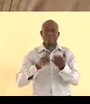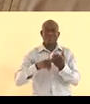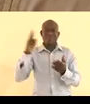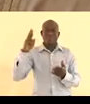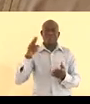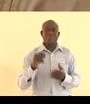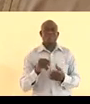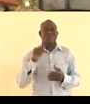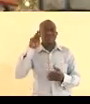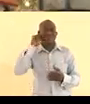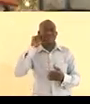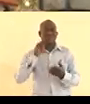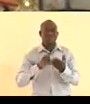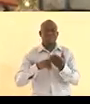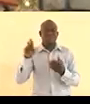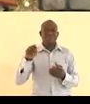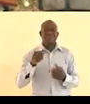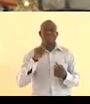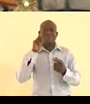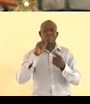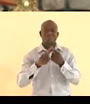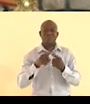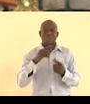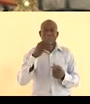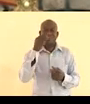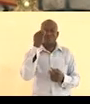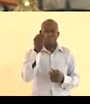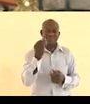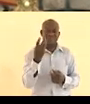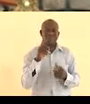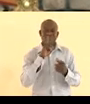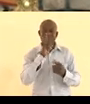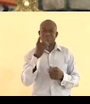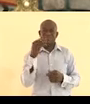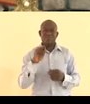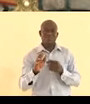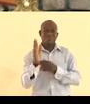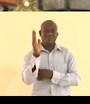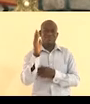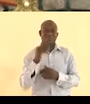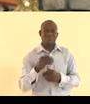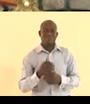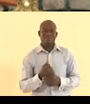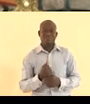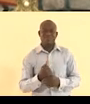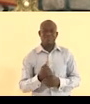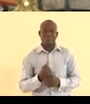called sorting. It is not enough that you are not sorted.